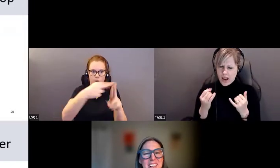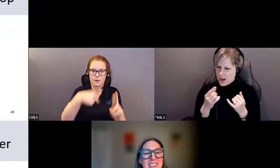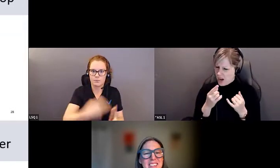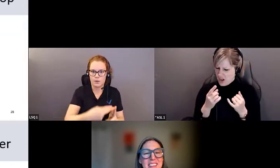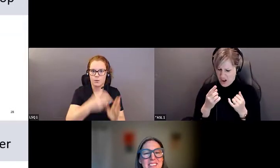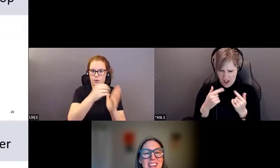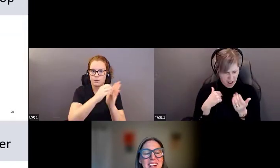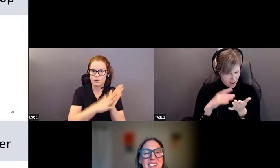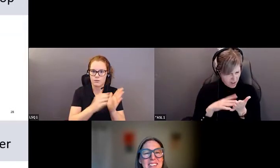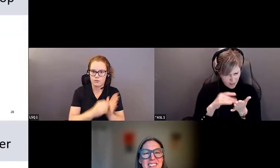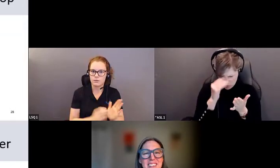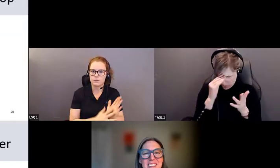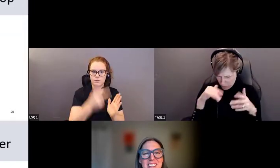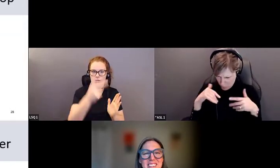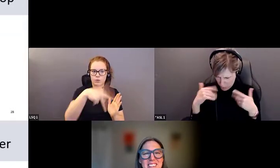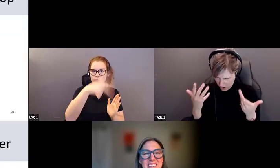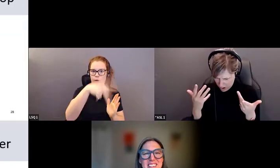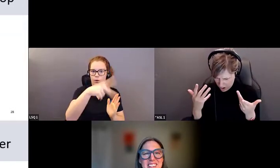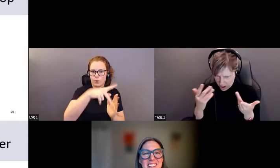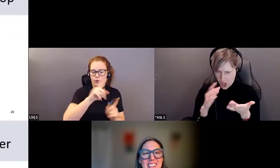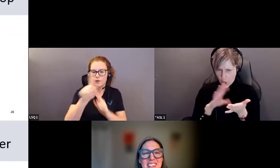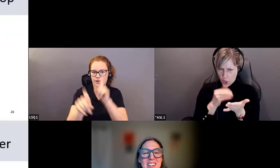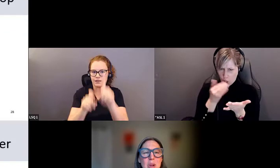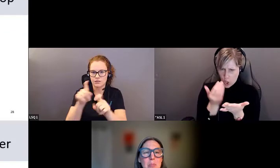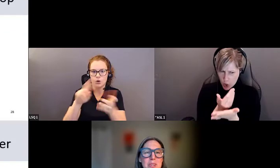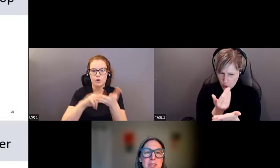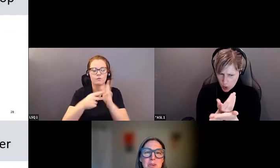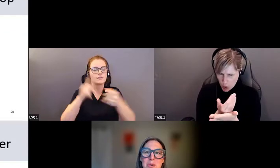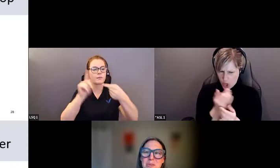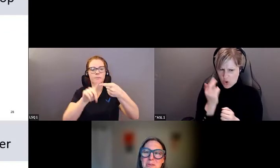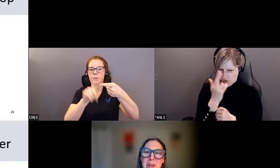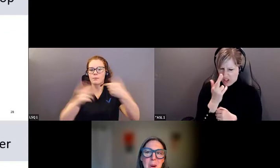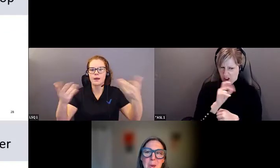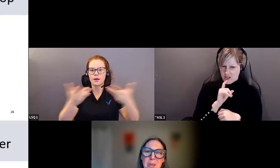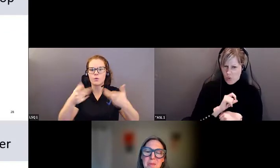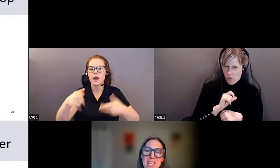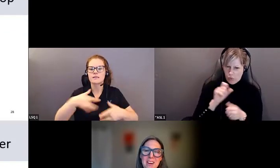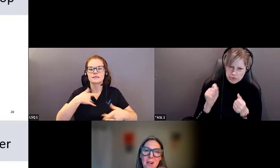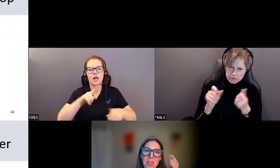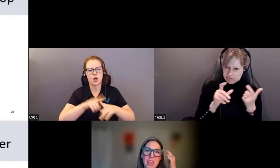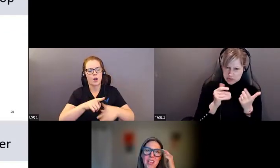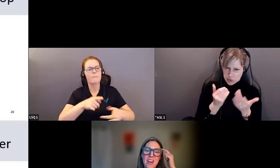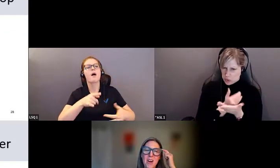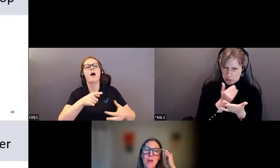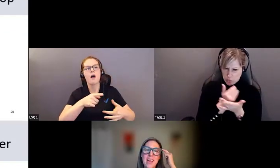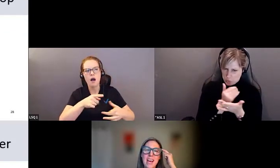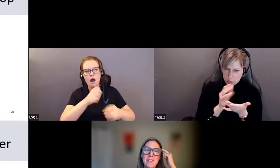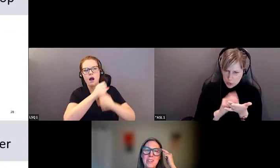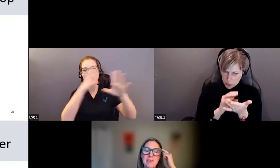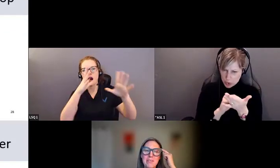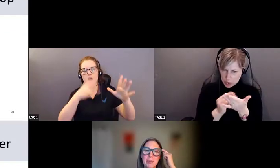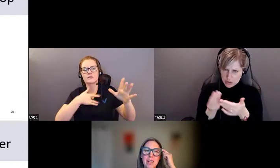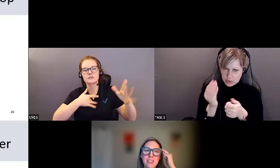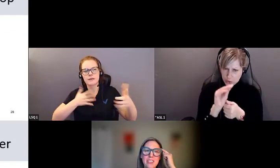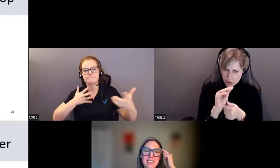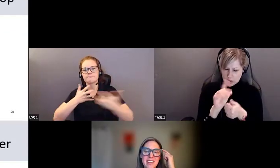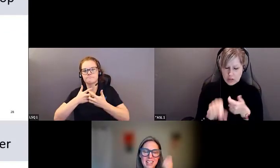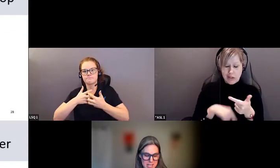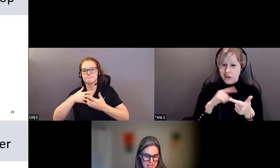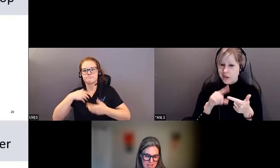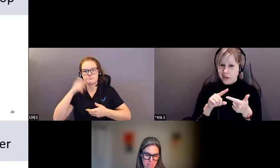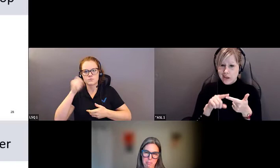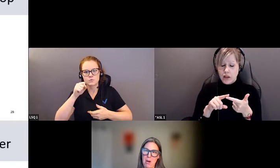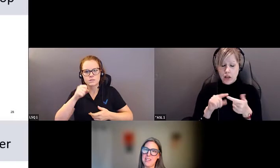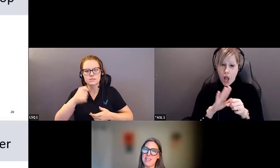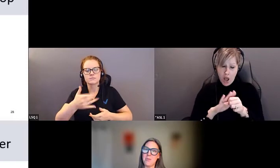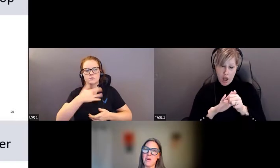The learnings and the unlearnings. Number 2, we know that we cannot think our way out of oppression.